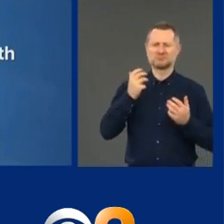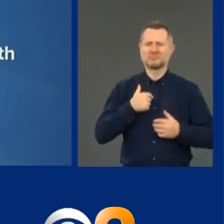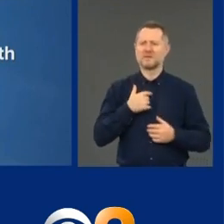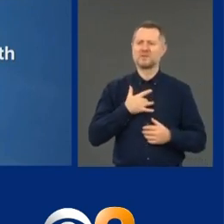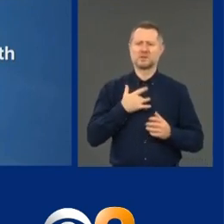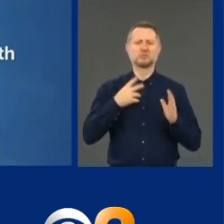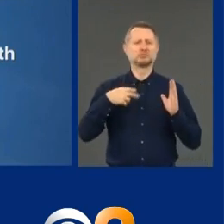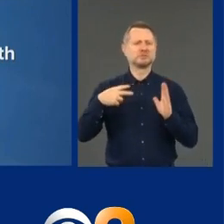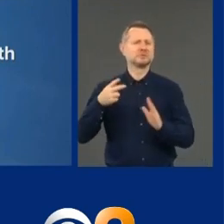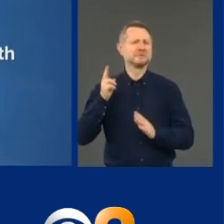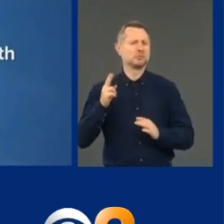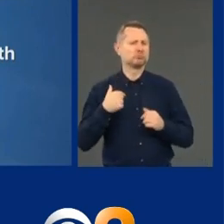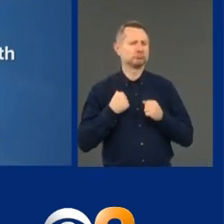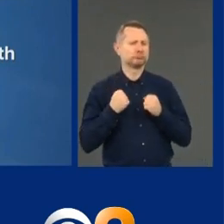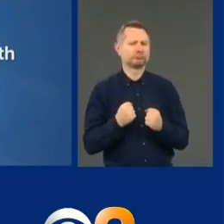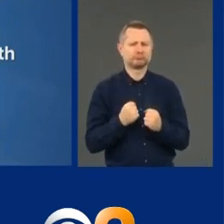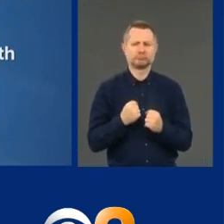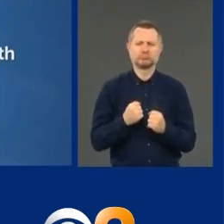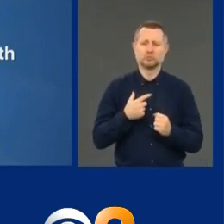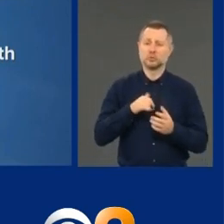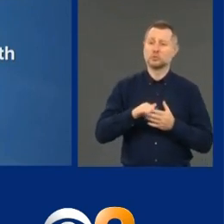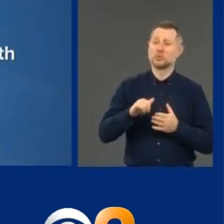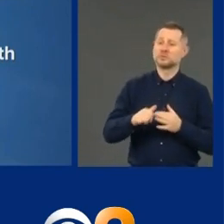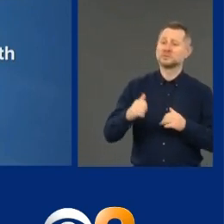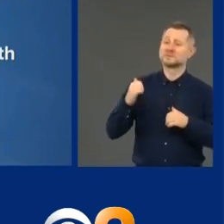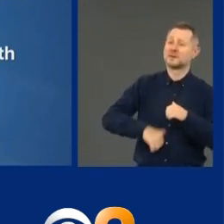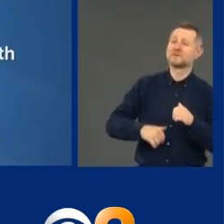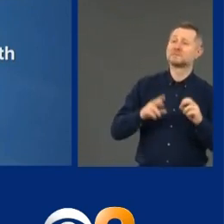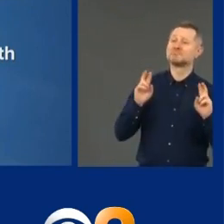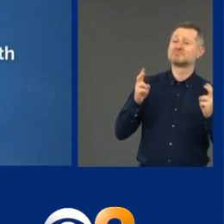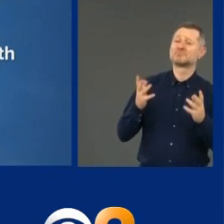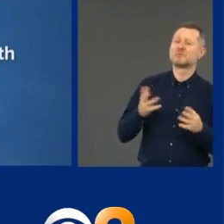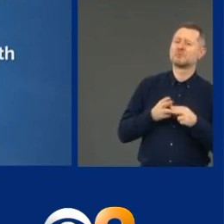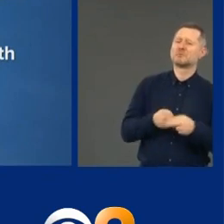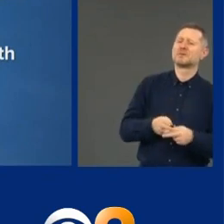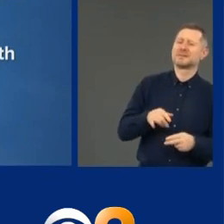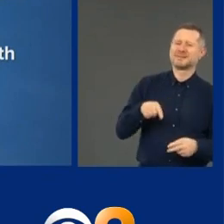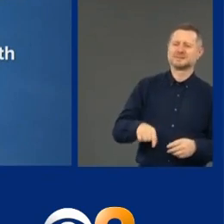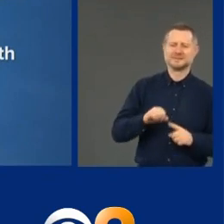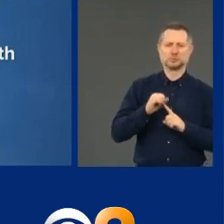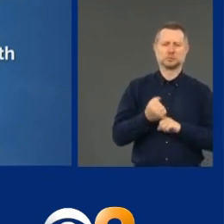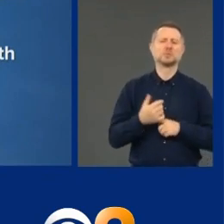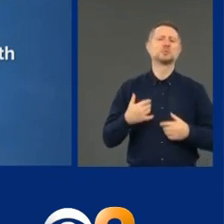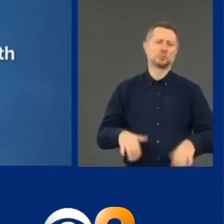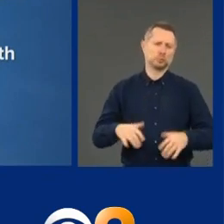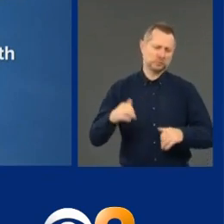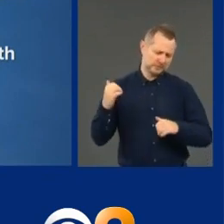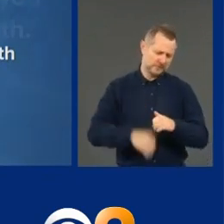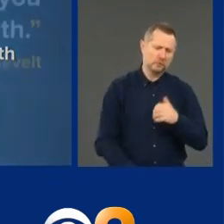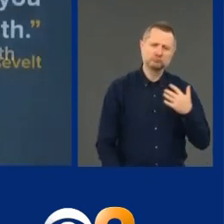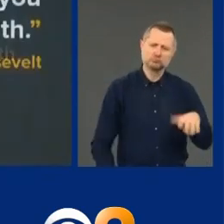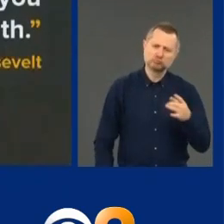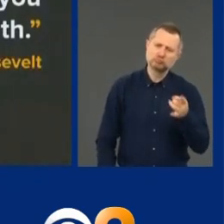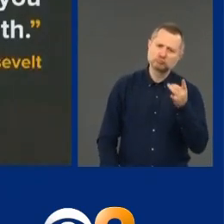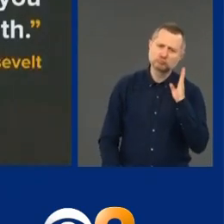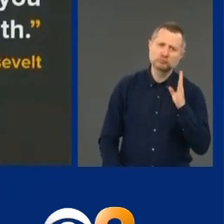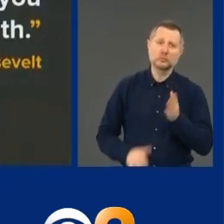York tough. Yes, this is a tough situation. And yes, New Yorkers are